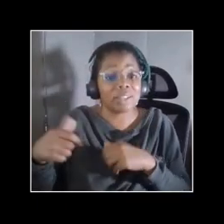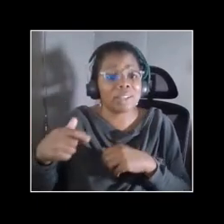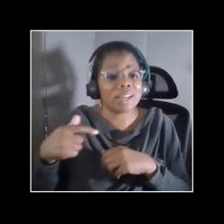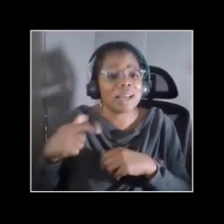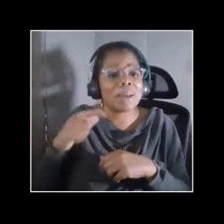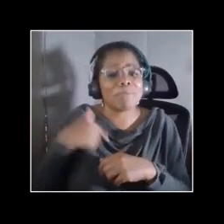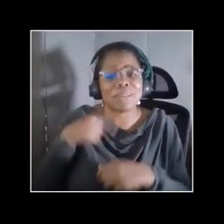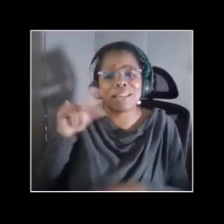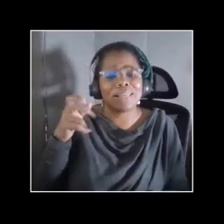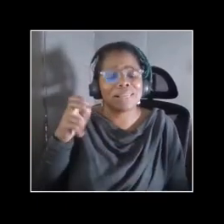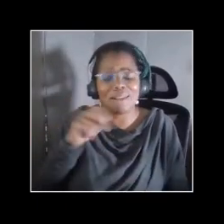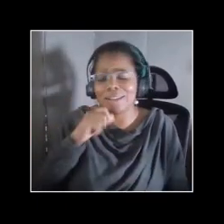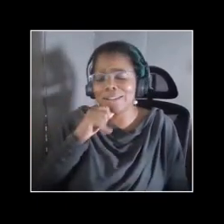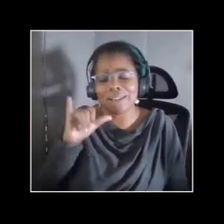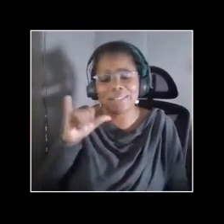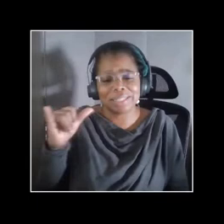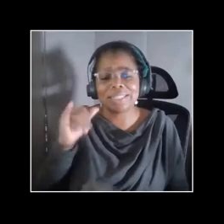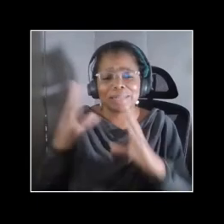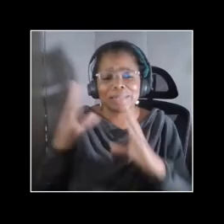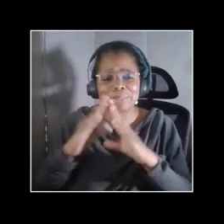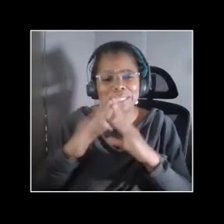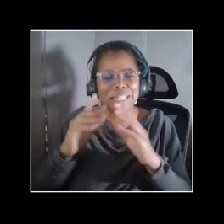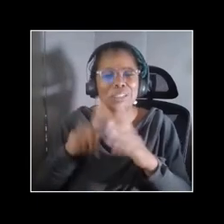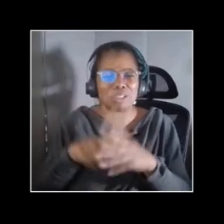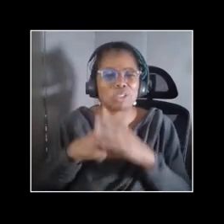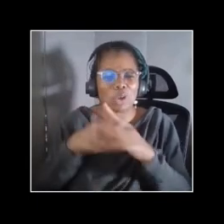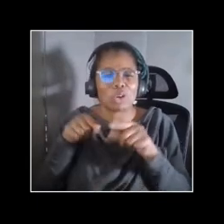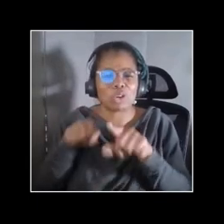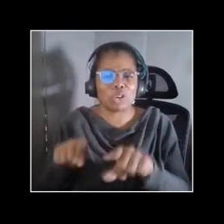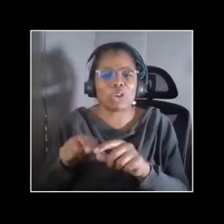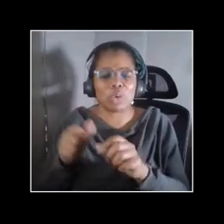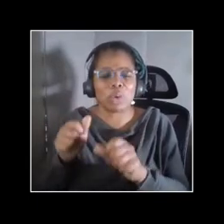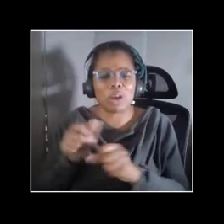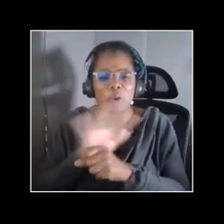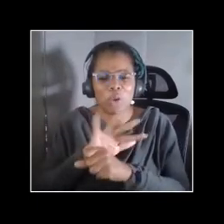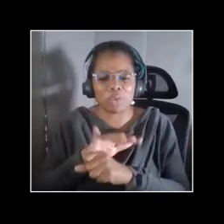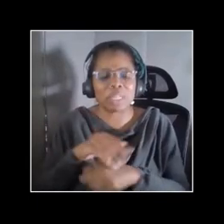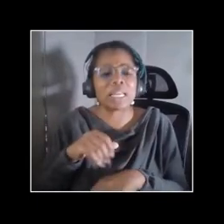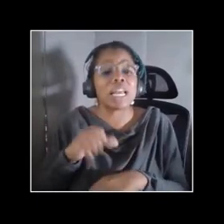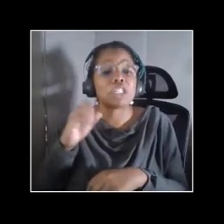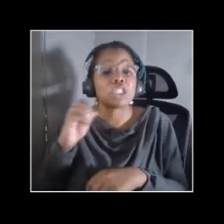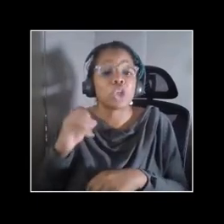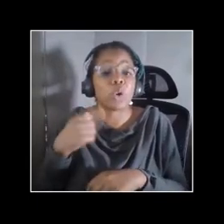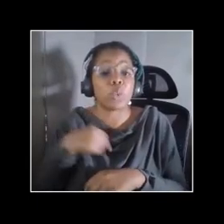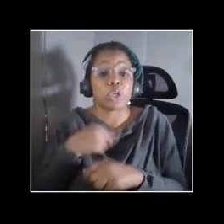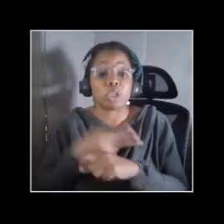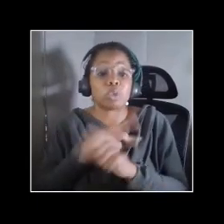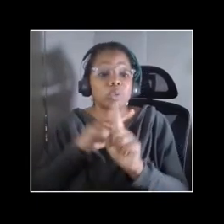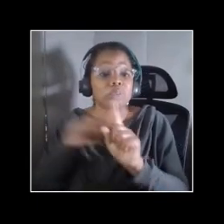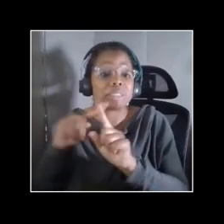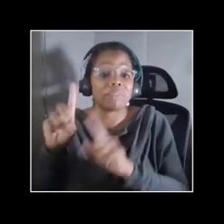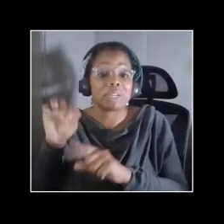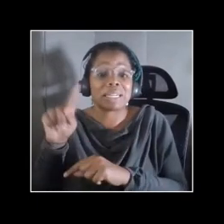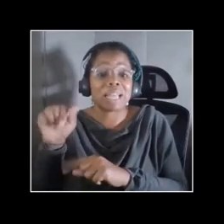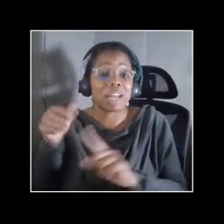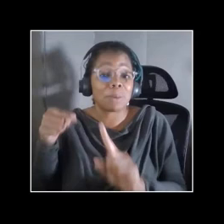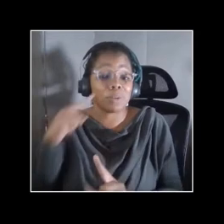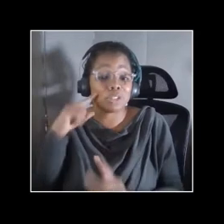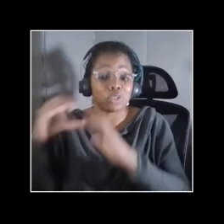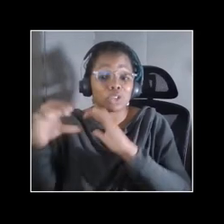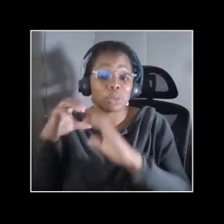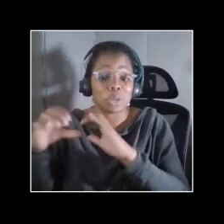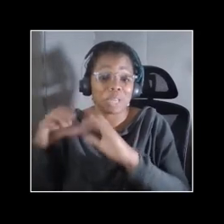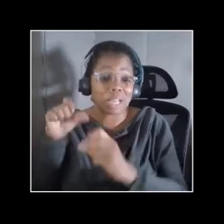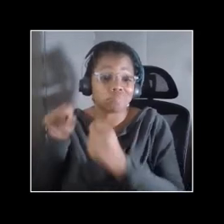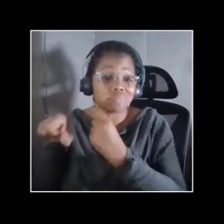city, started right during COVID. So we really used a whole slew of different data points to really be communicating back and